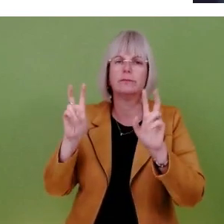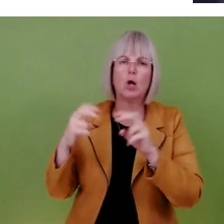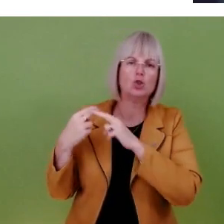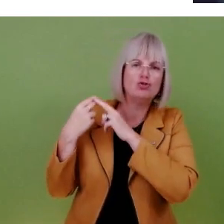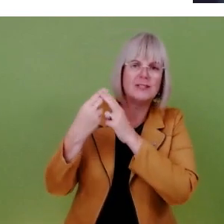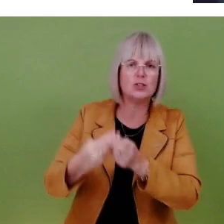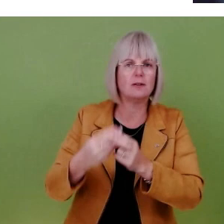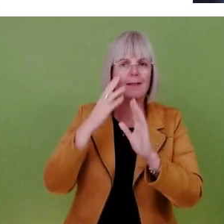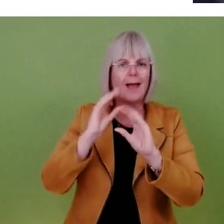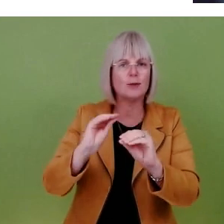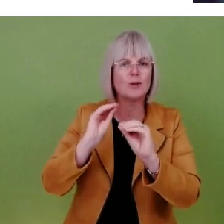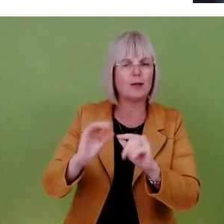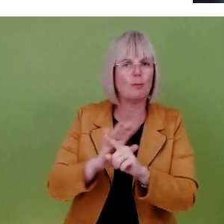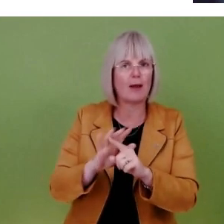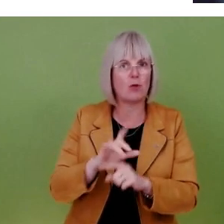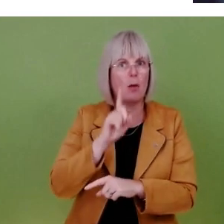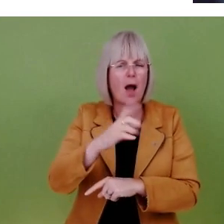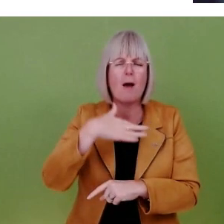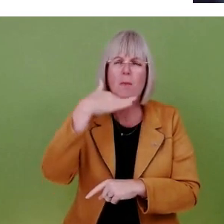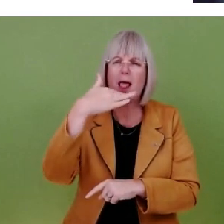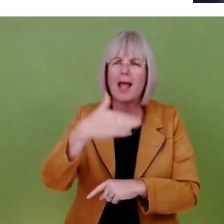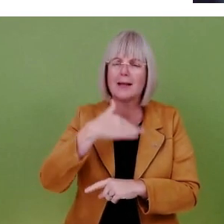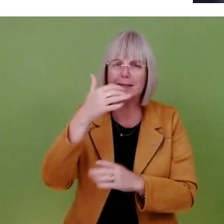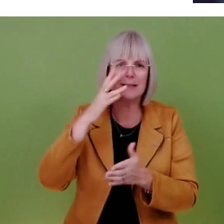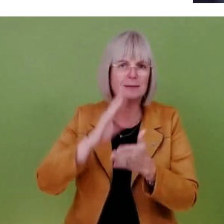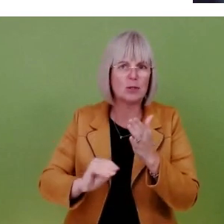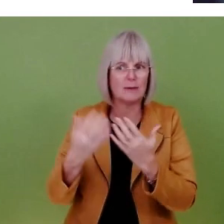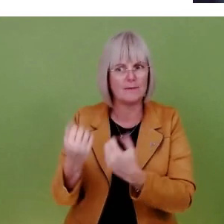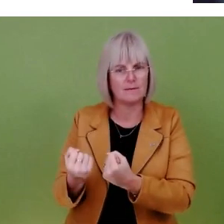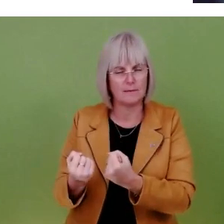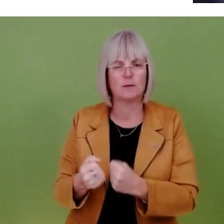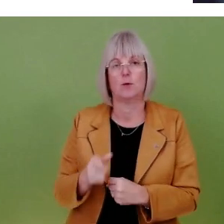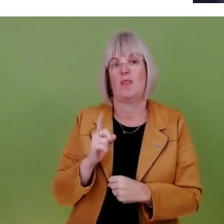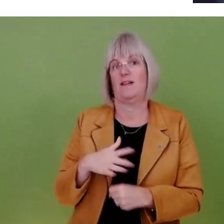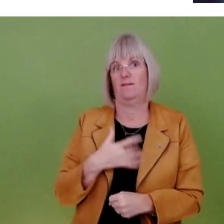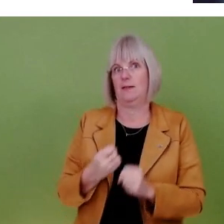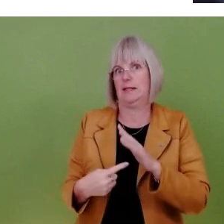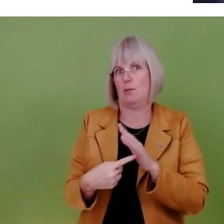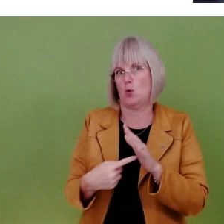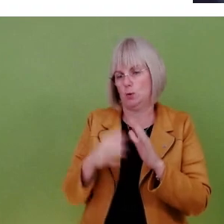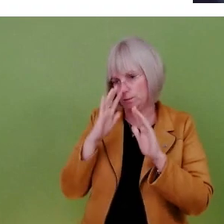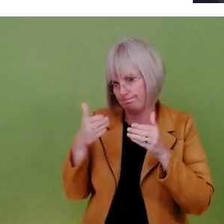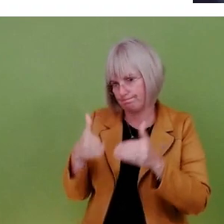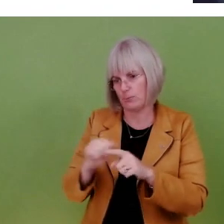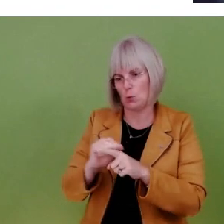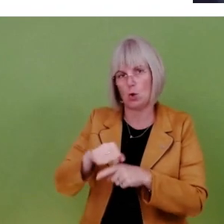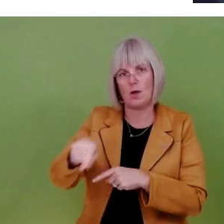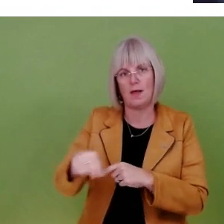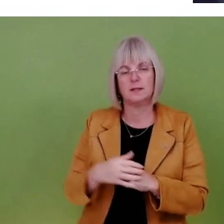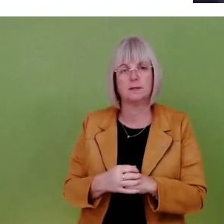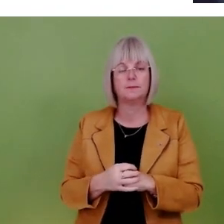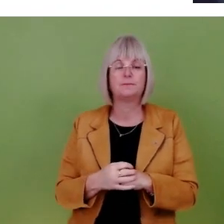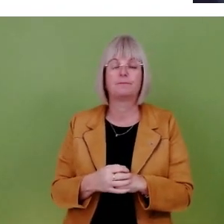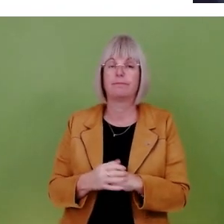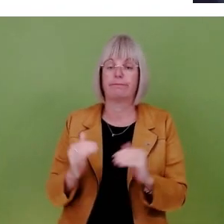experience. So that feels an important area to work on. We significantly underrepresent males. That's often true